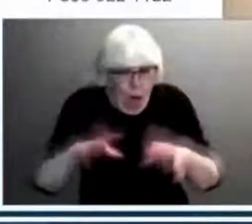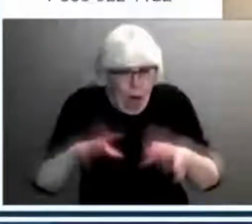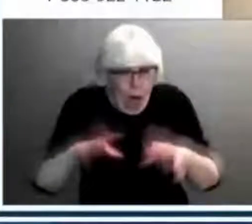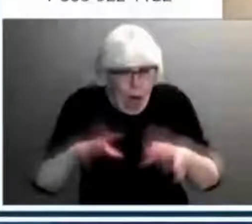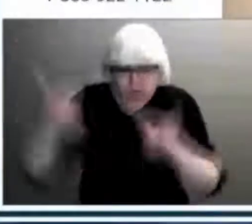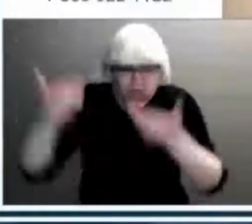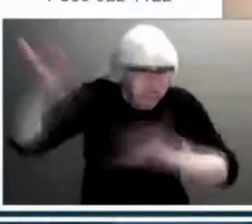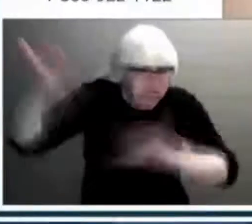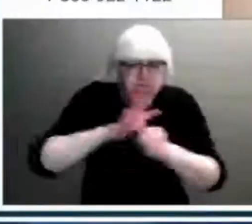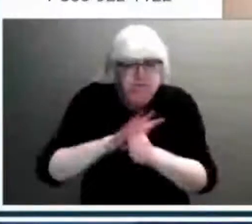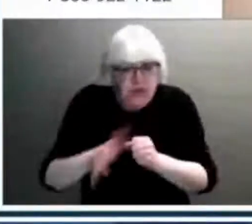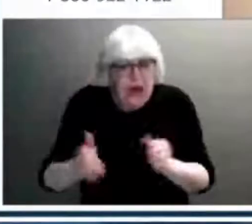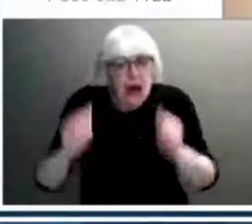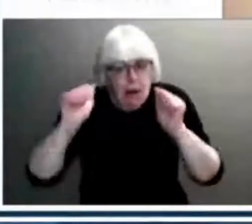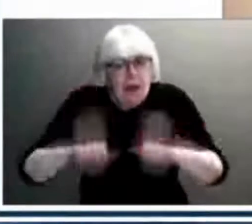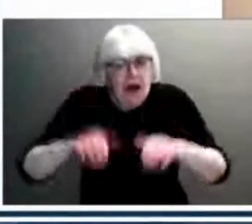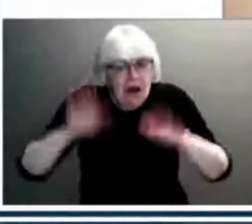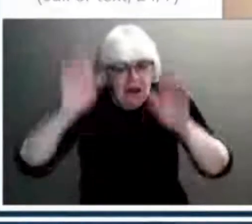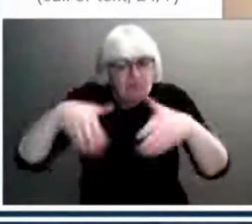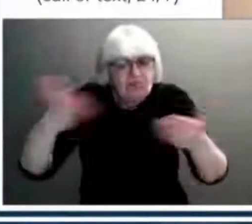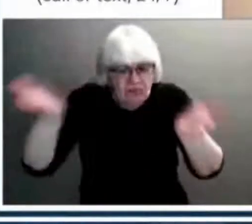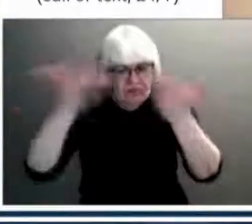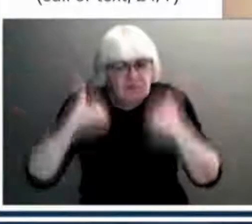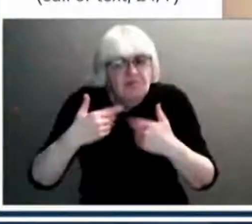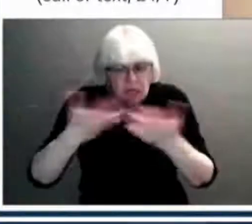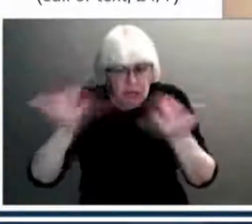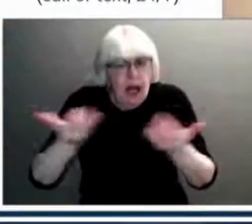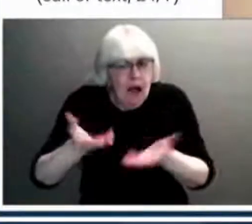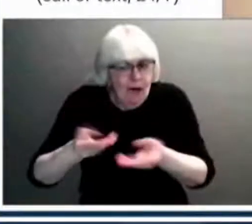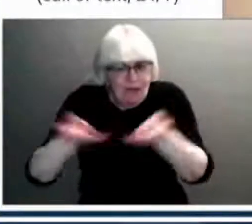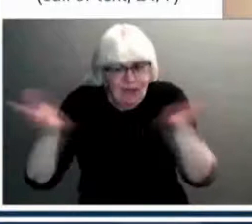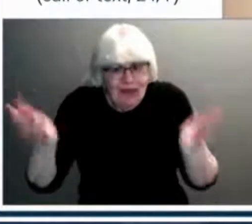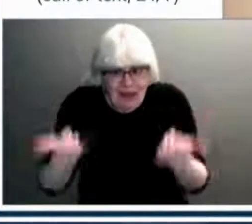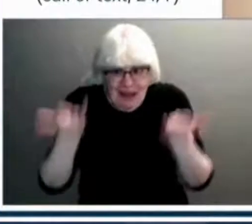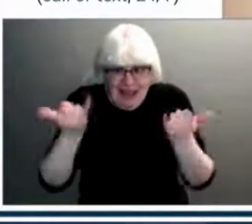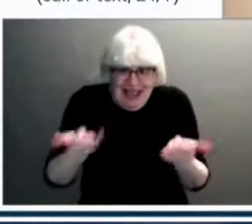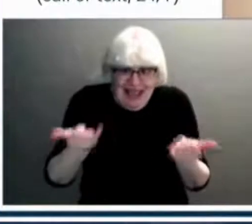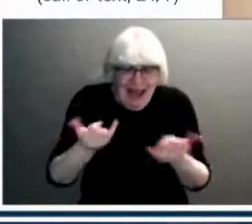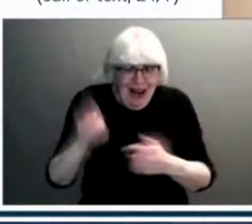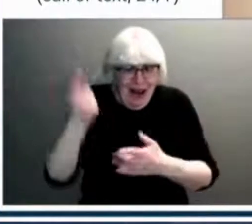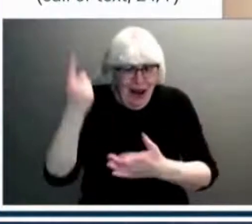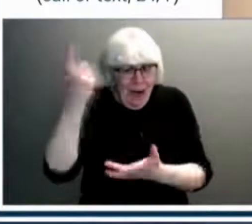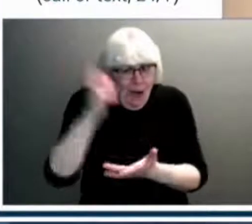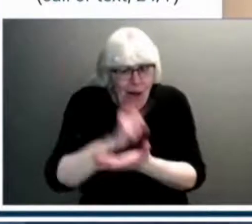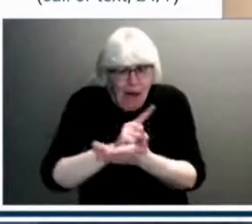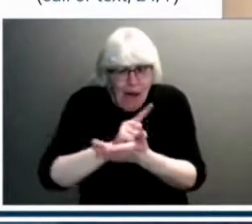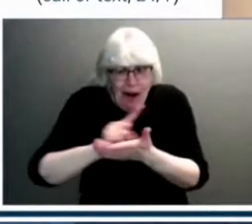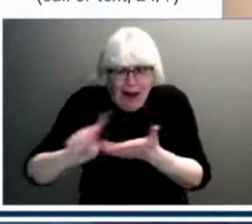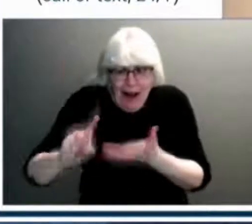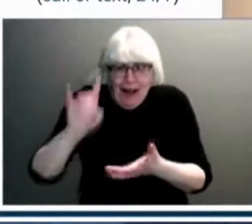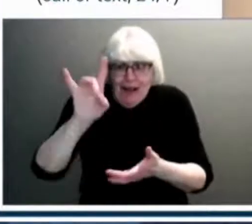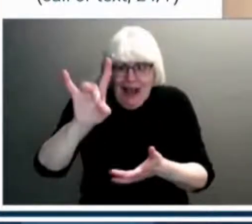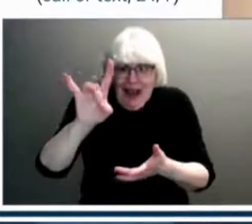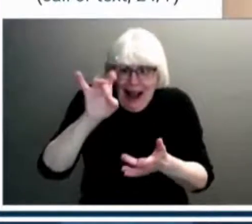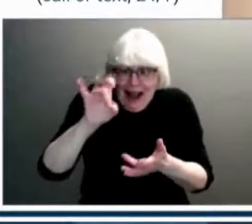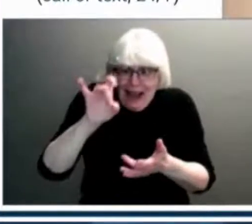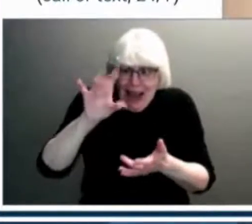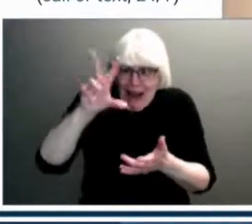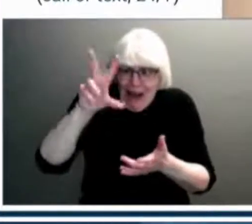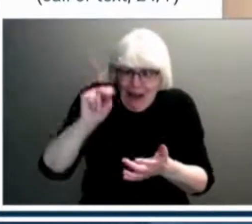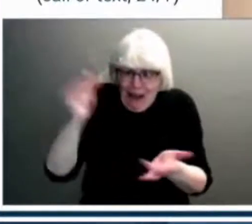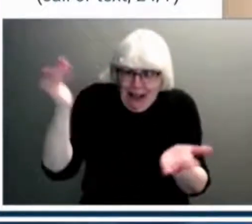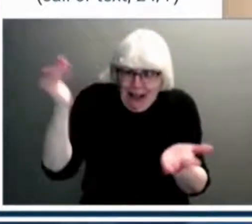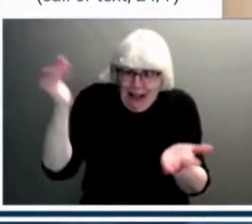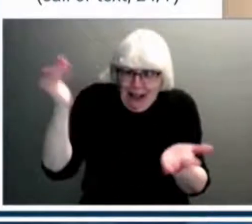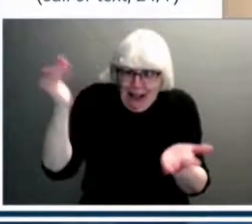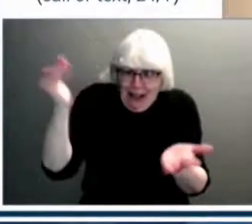are 800,000 a week. So you can see that 3.6 million doesn't actually go for that